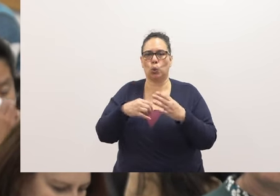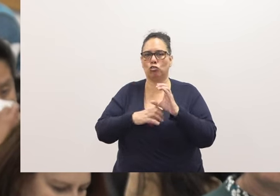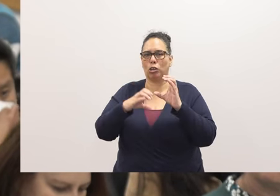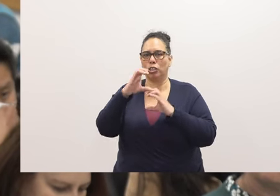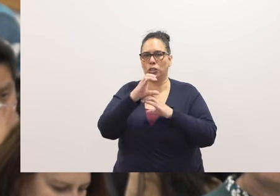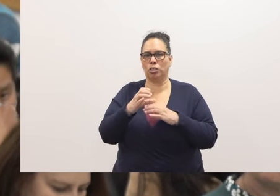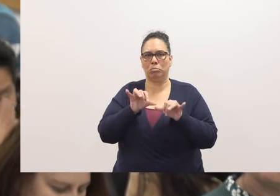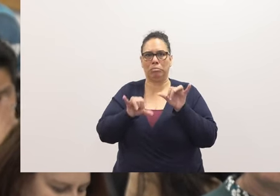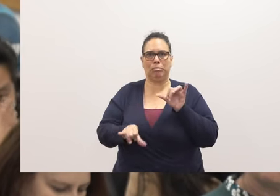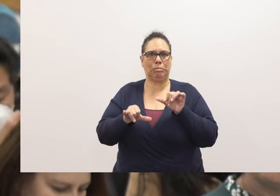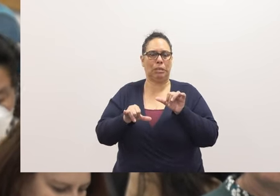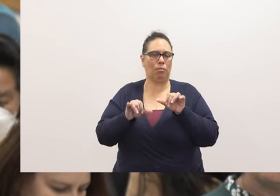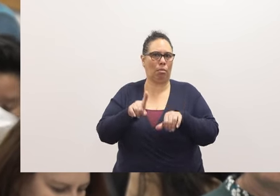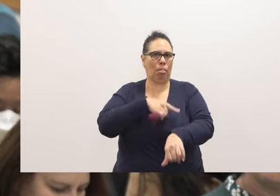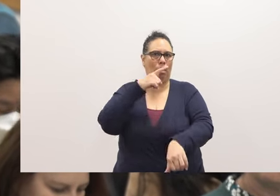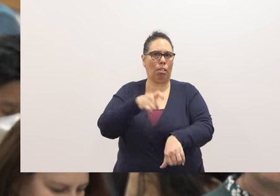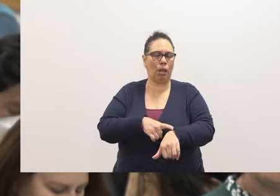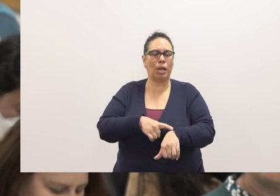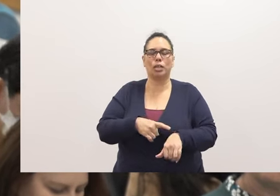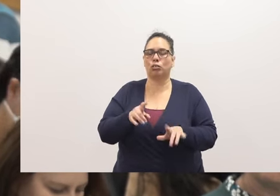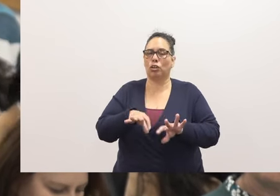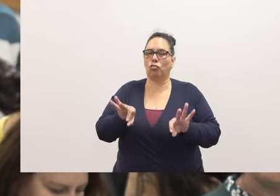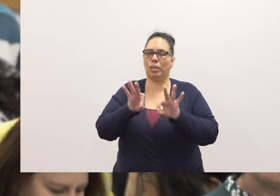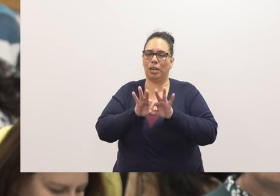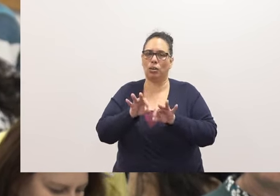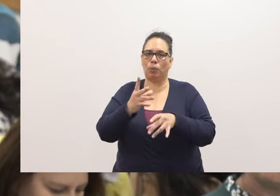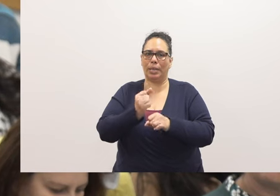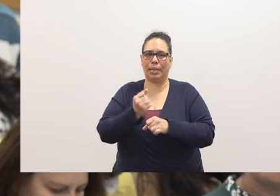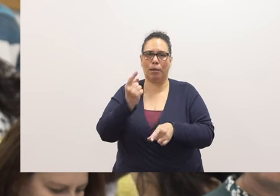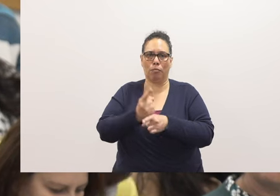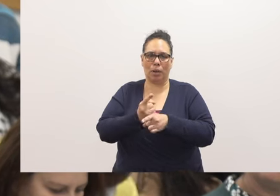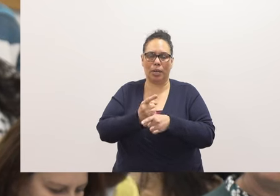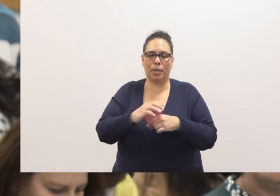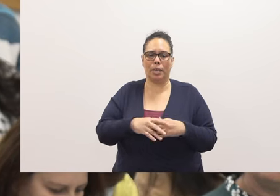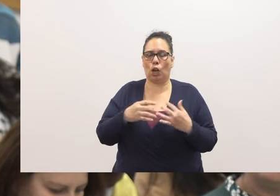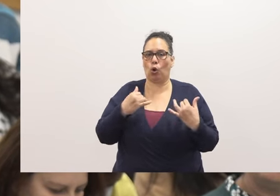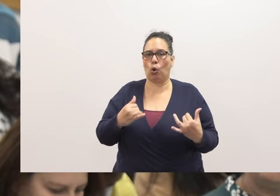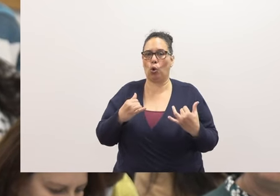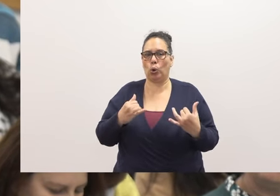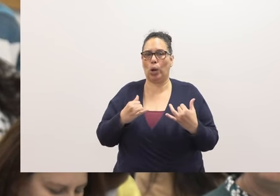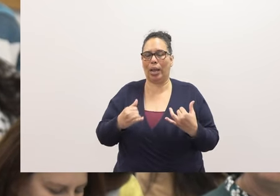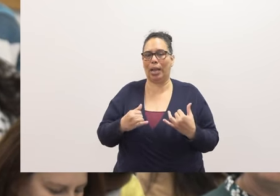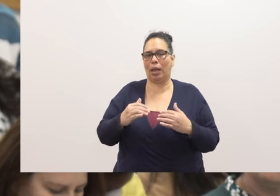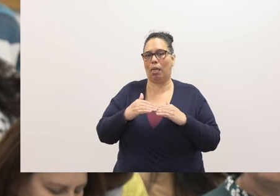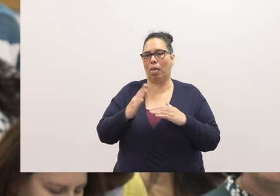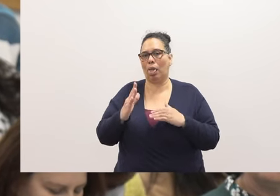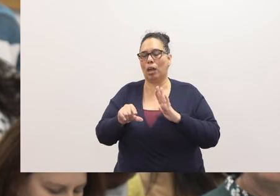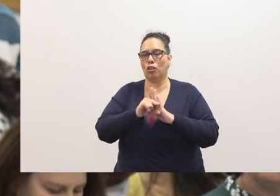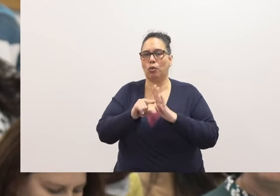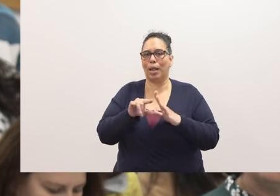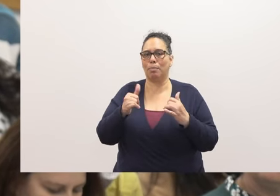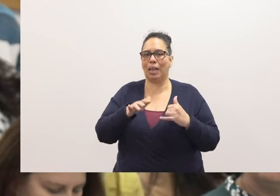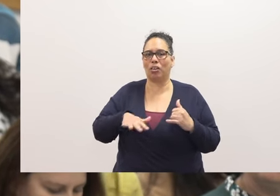for decades. So it's critical that we get this right. Currently, the upper grade playground is